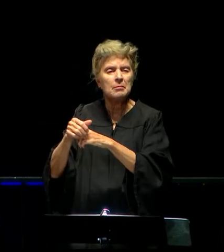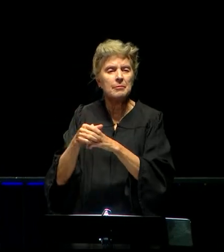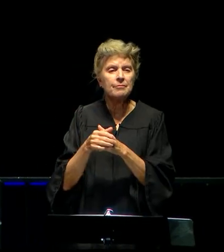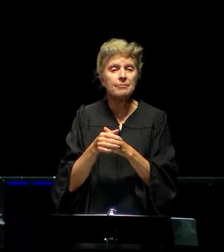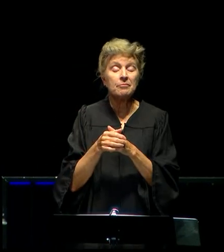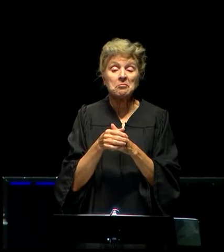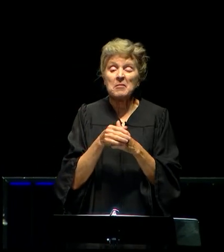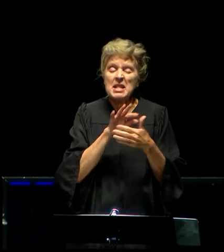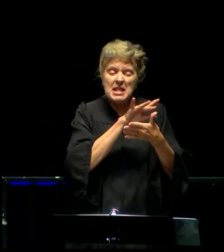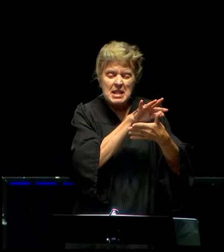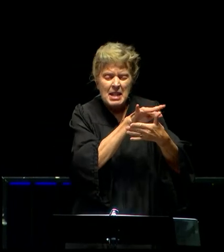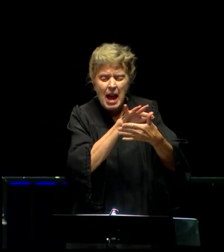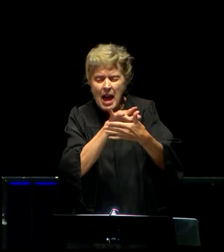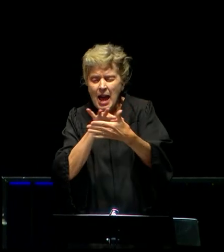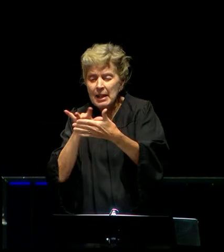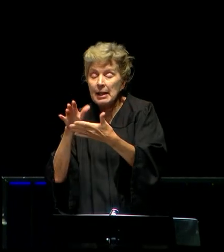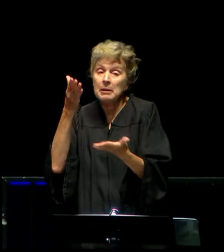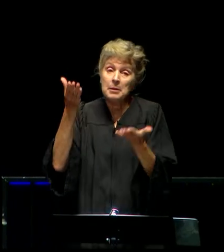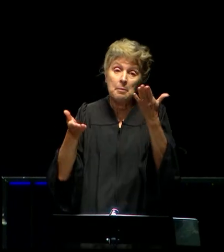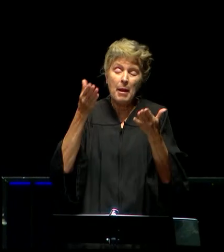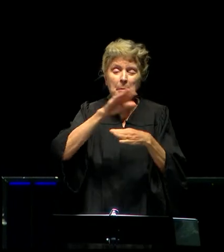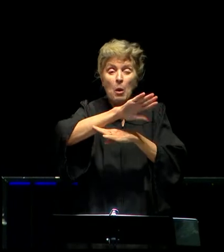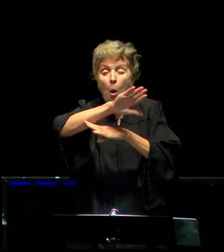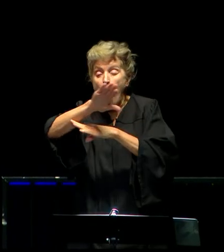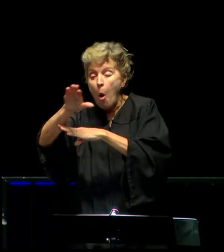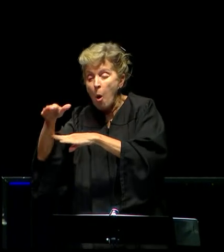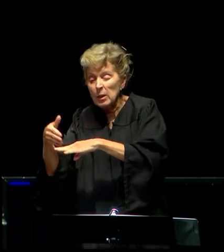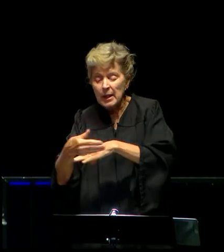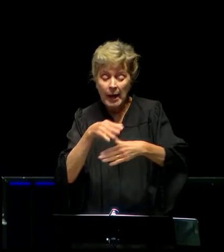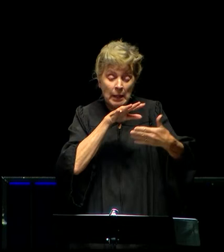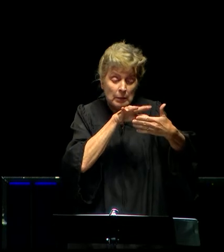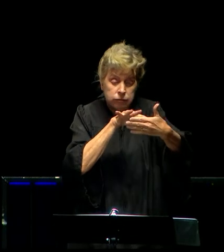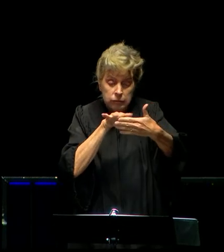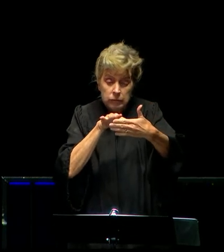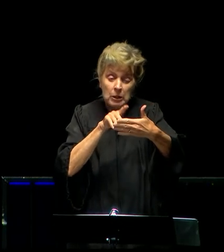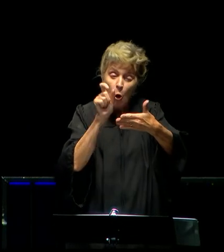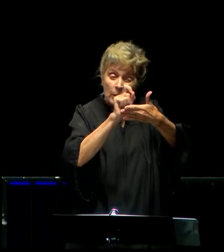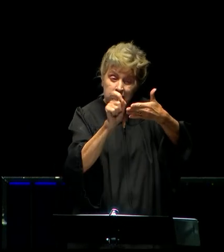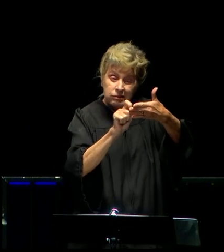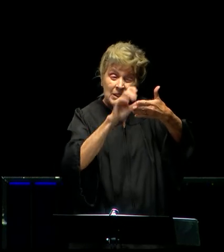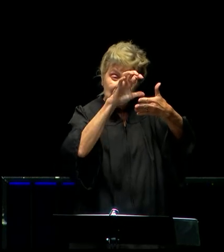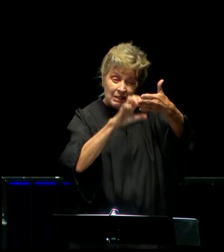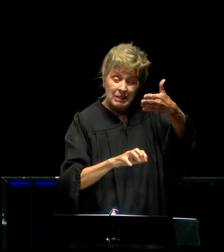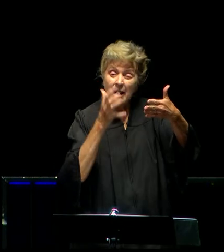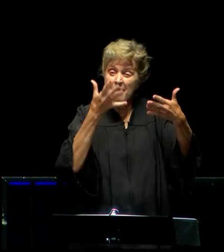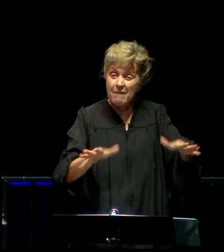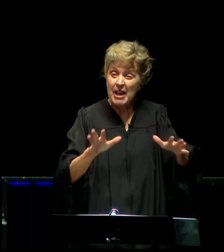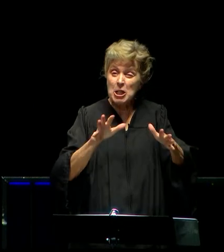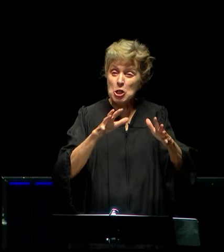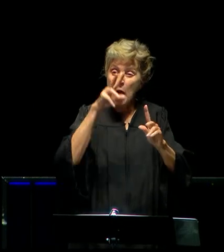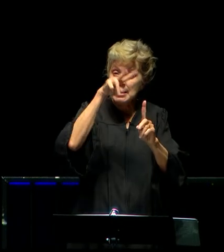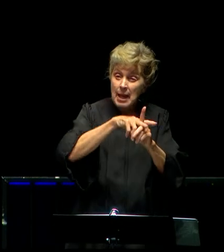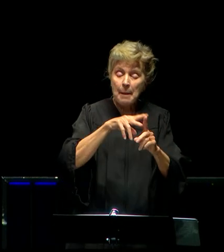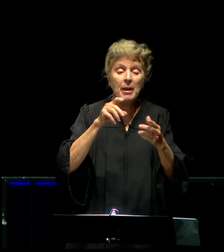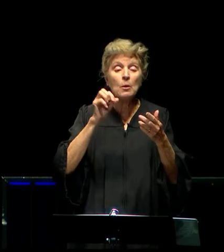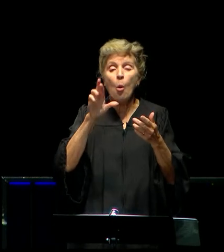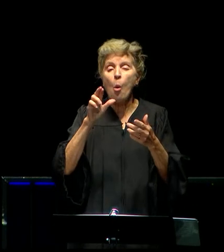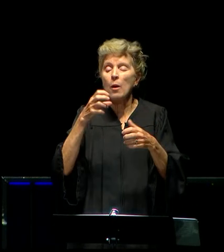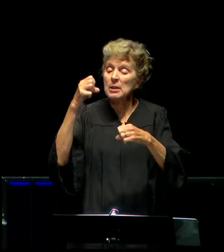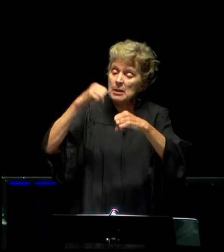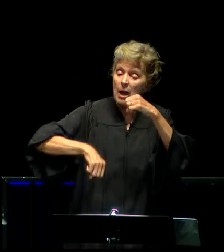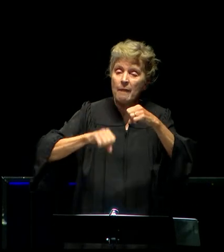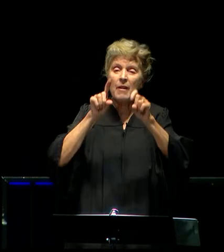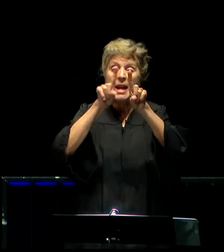study sessions, and perhaps some all-nighters dedicated to finishing that assignment or getting through some tough exams.